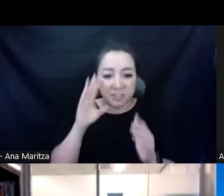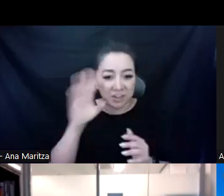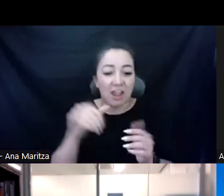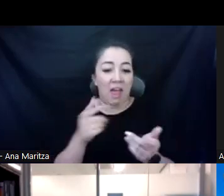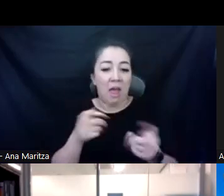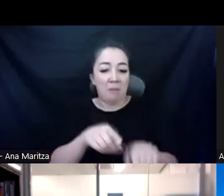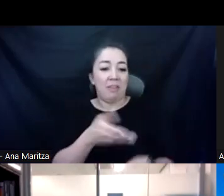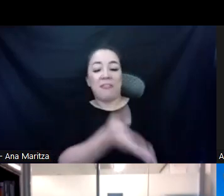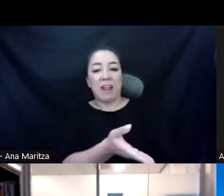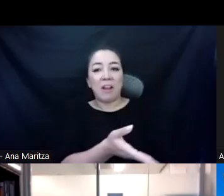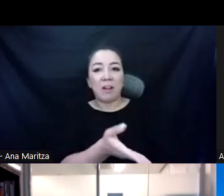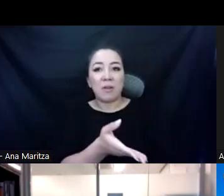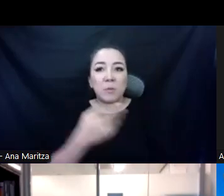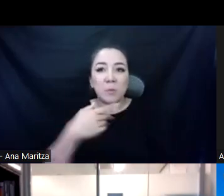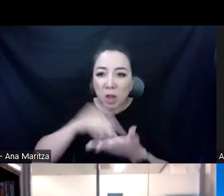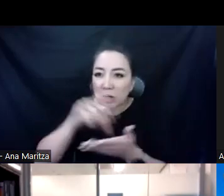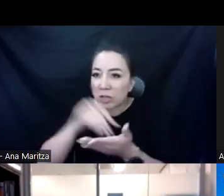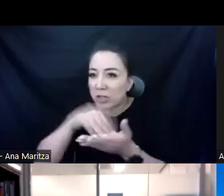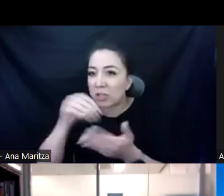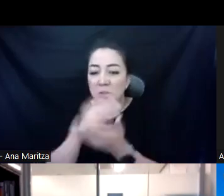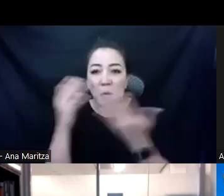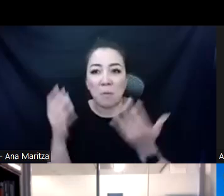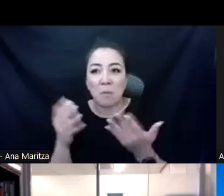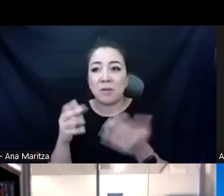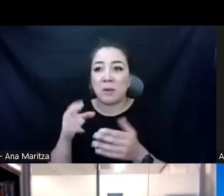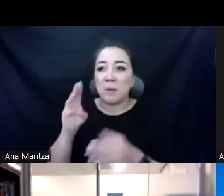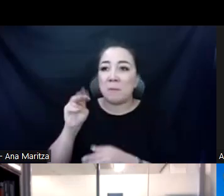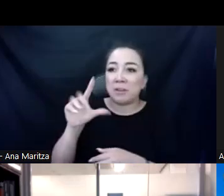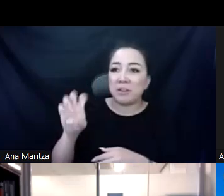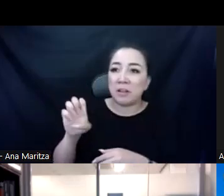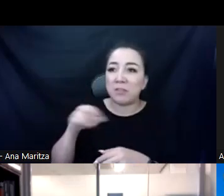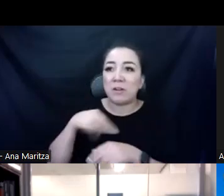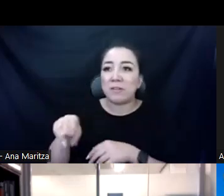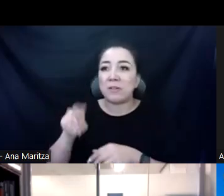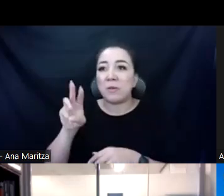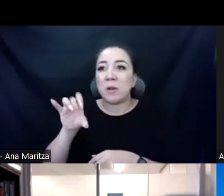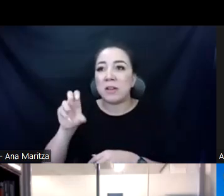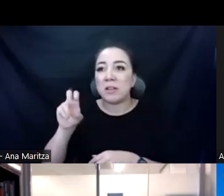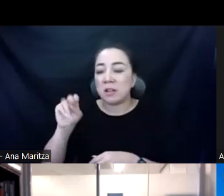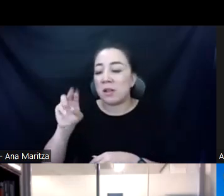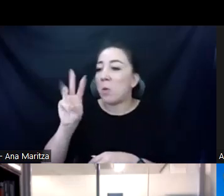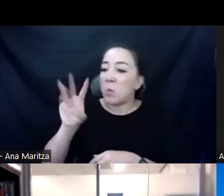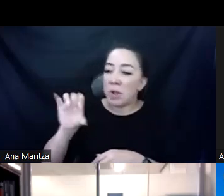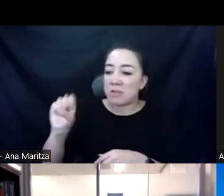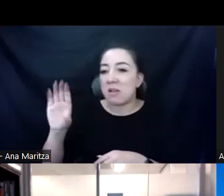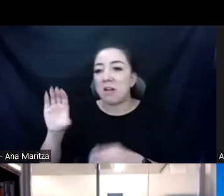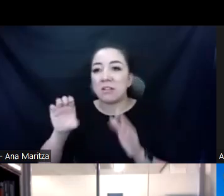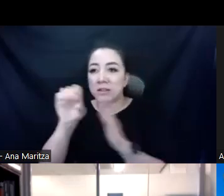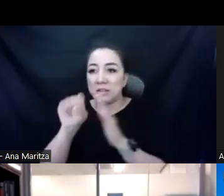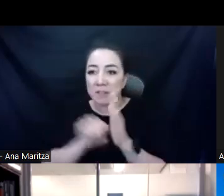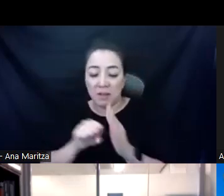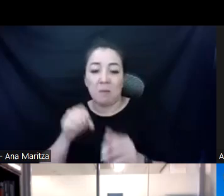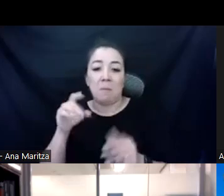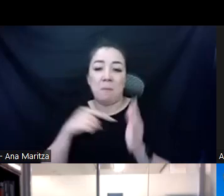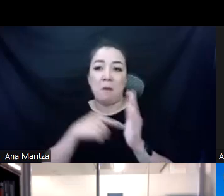there. We're learning so much, and Michelle's reference to the Wisconsin model where there is a dementia specialist embedded within every aging